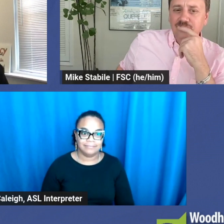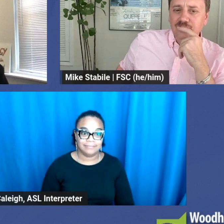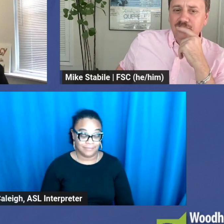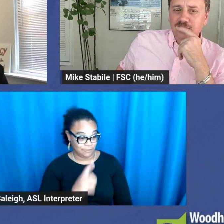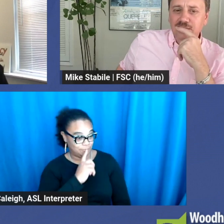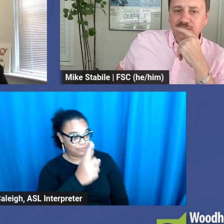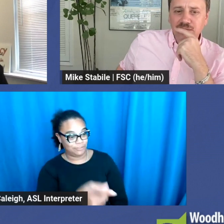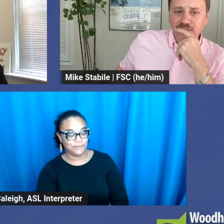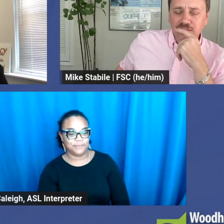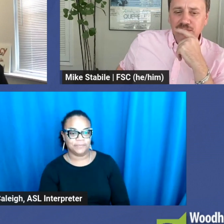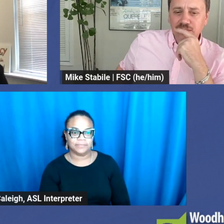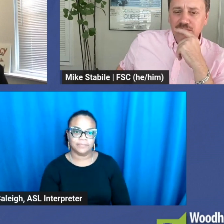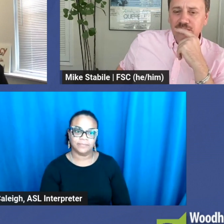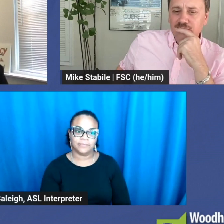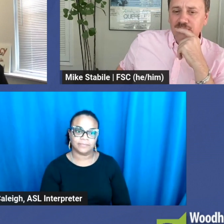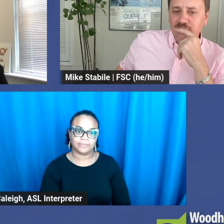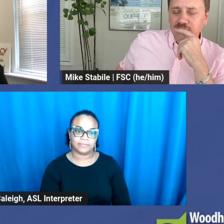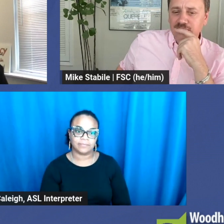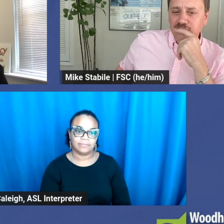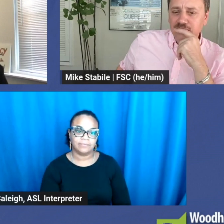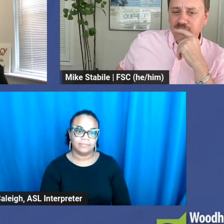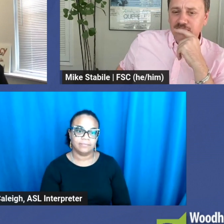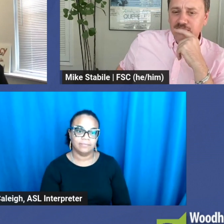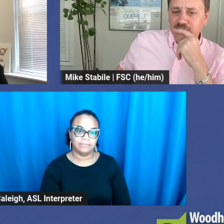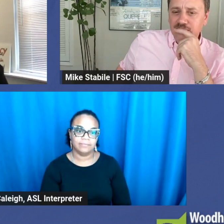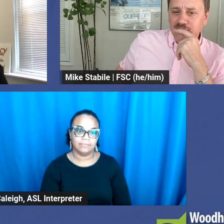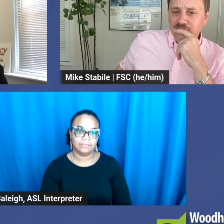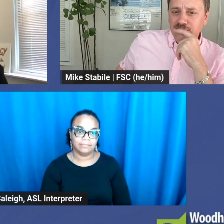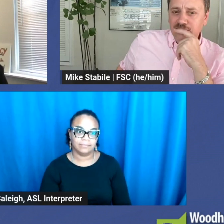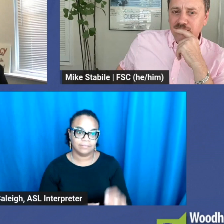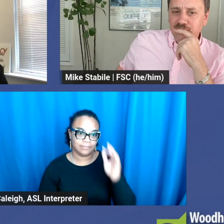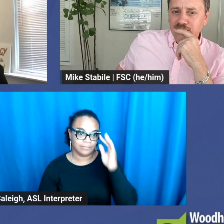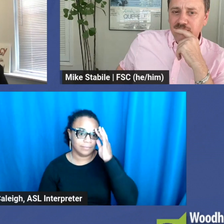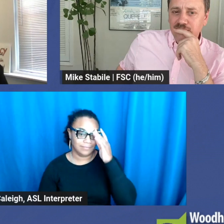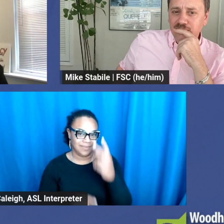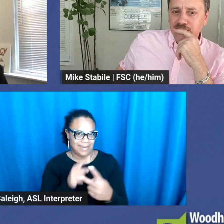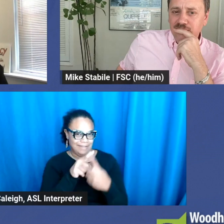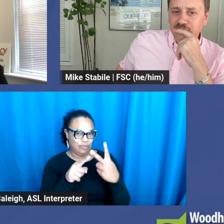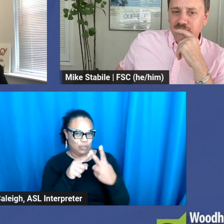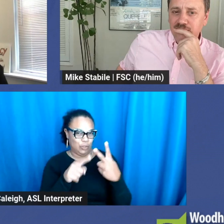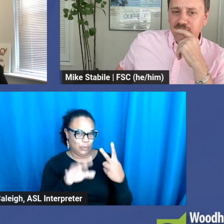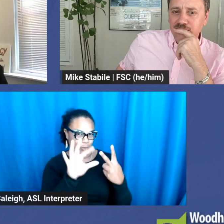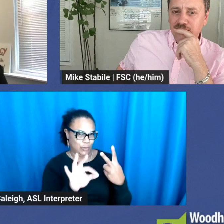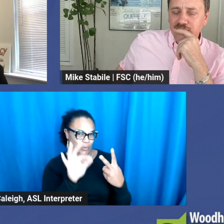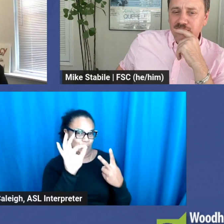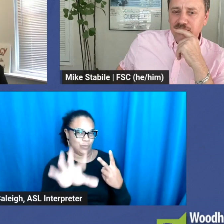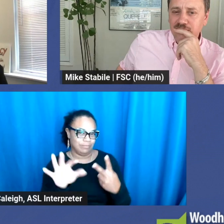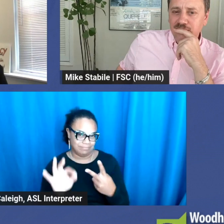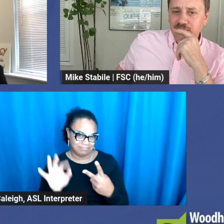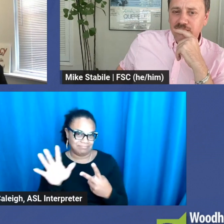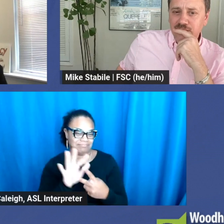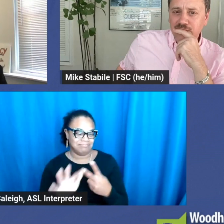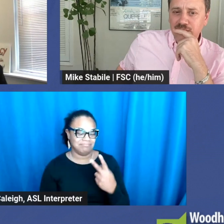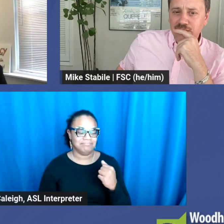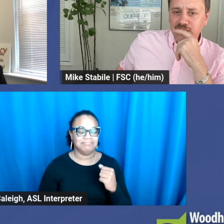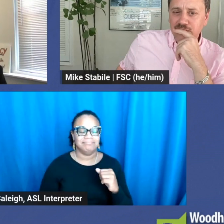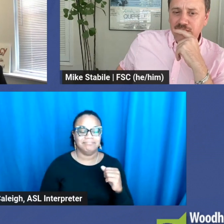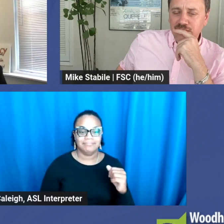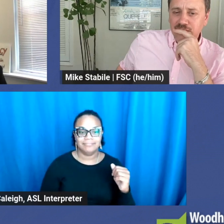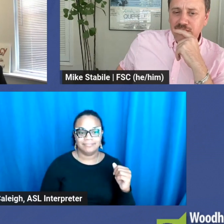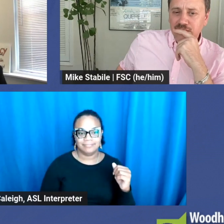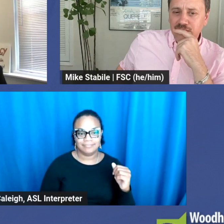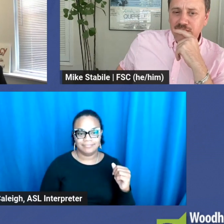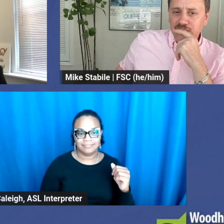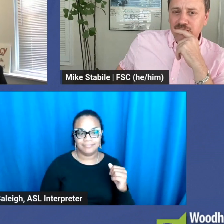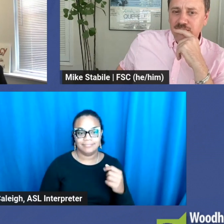Sure. I have two bits of wisdom I guess I want to give. One is that